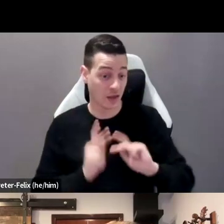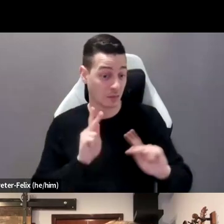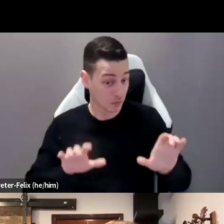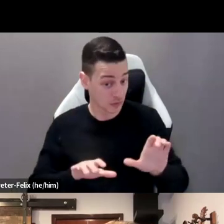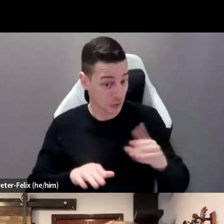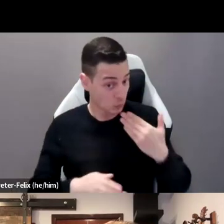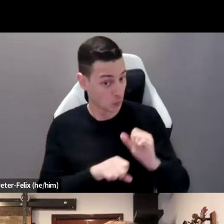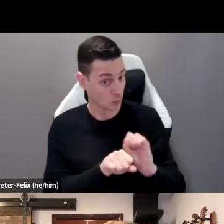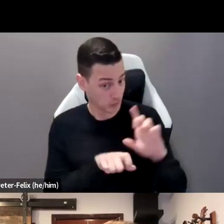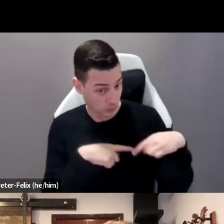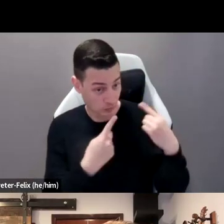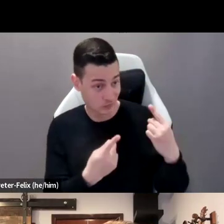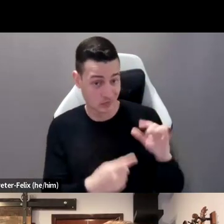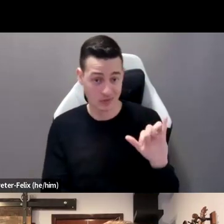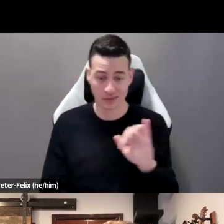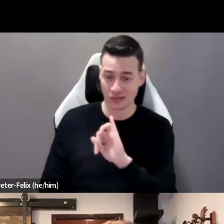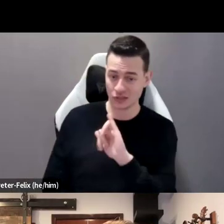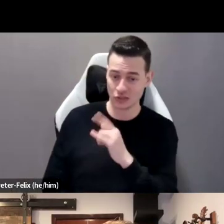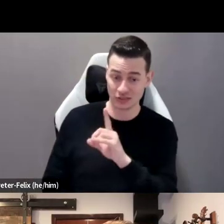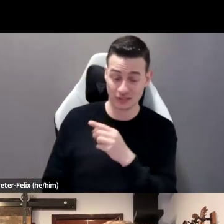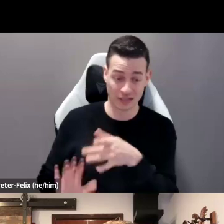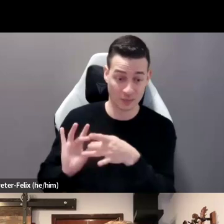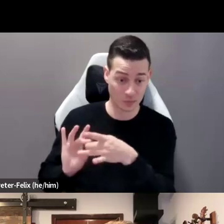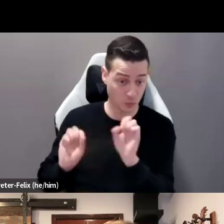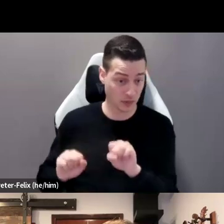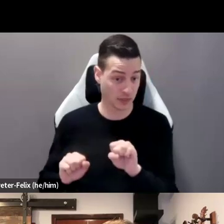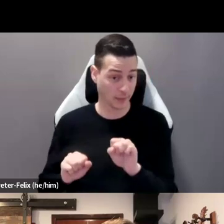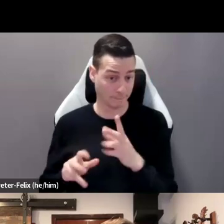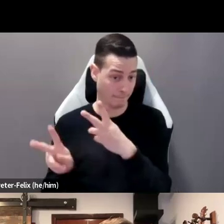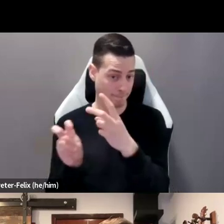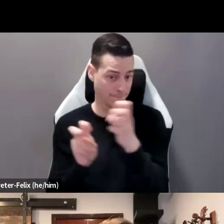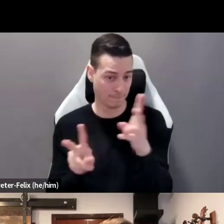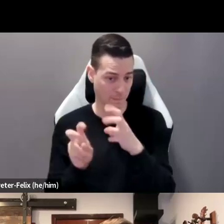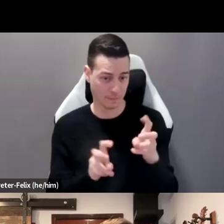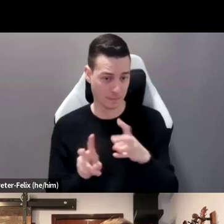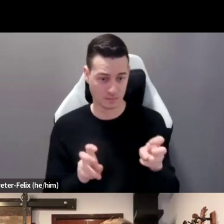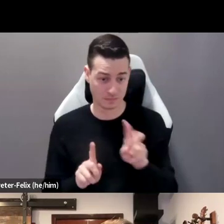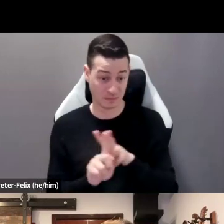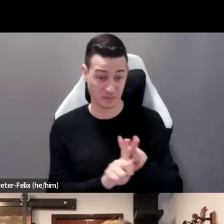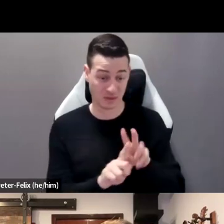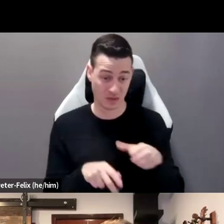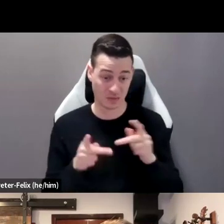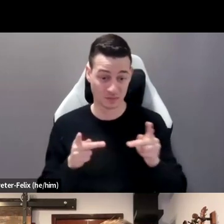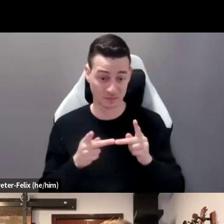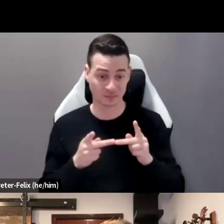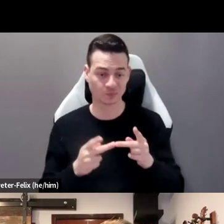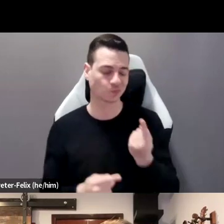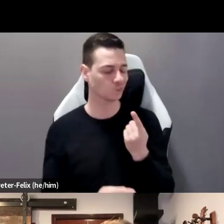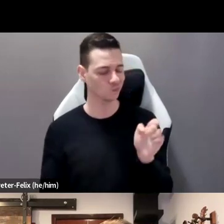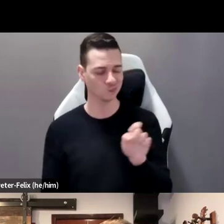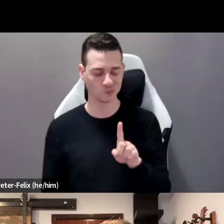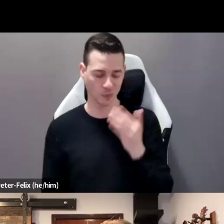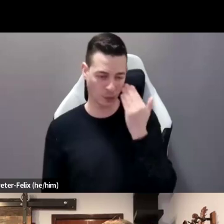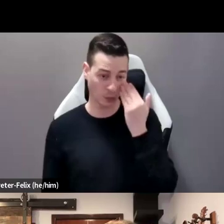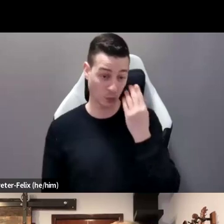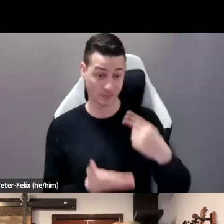said, pasted into other places. One question we've talked a lot about